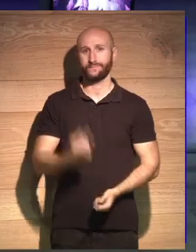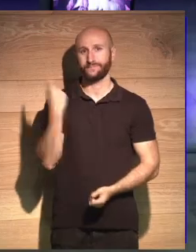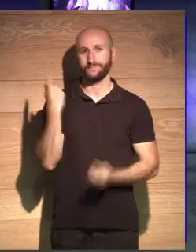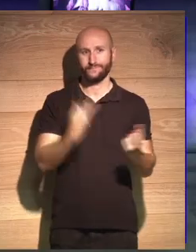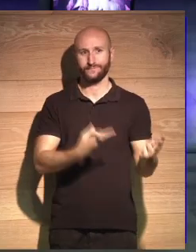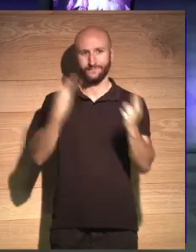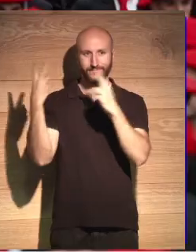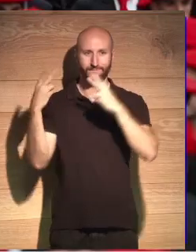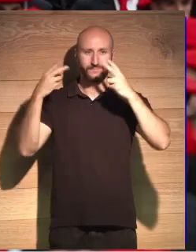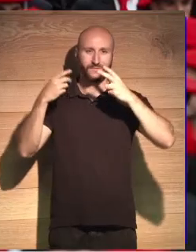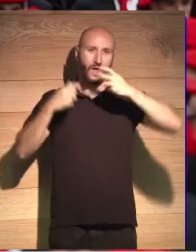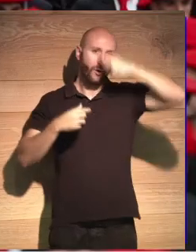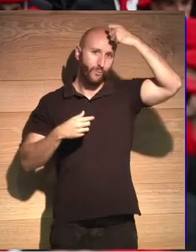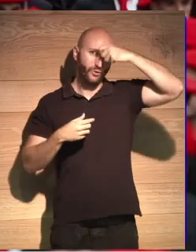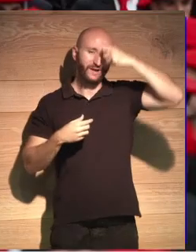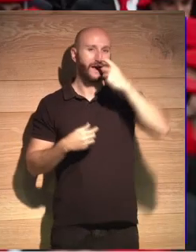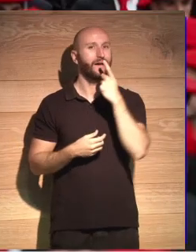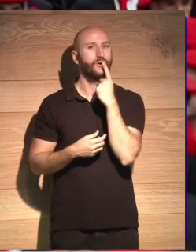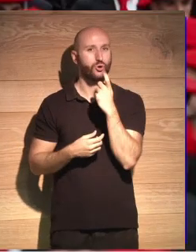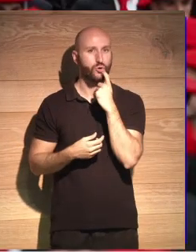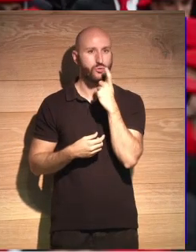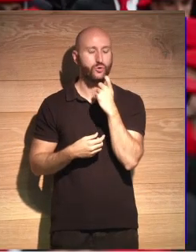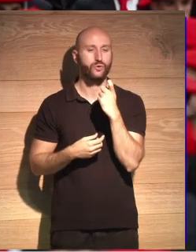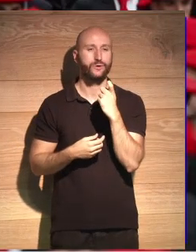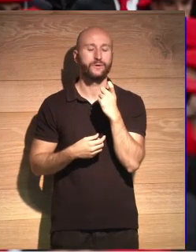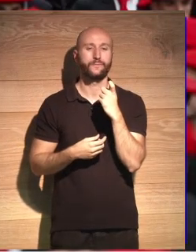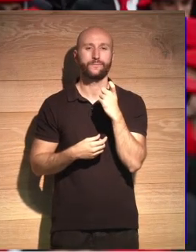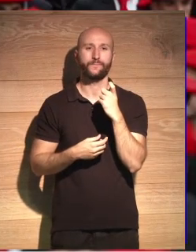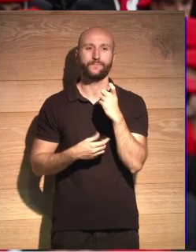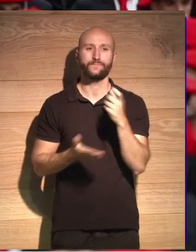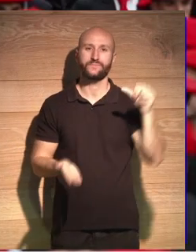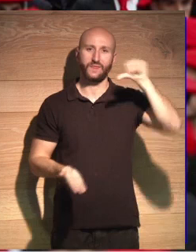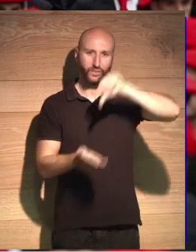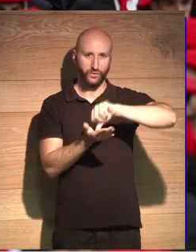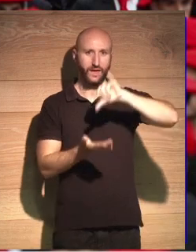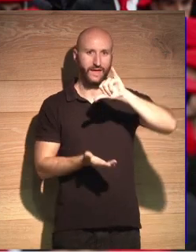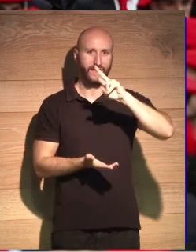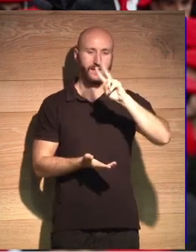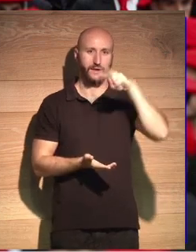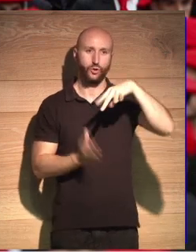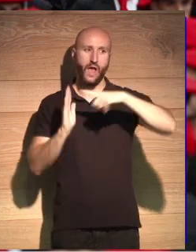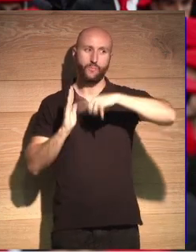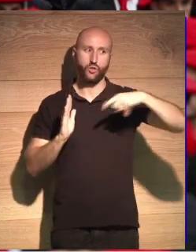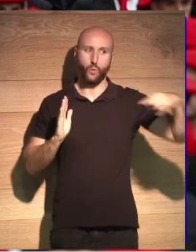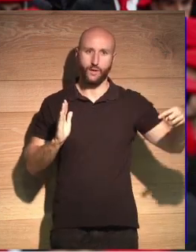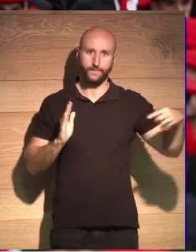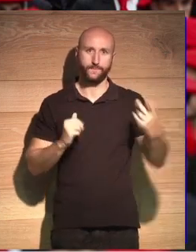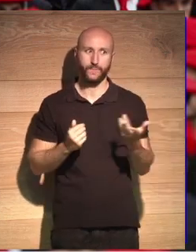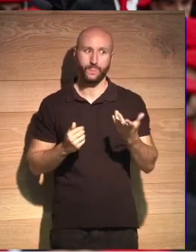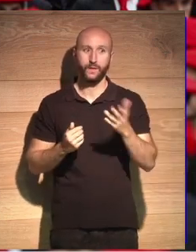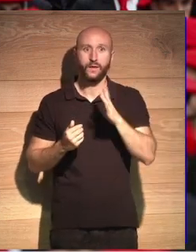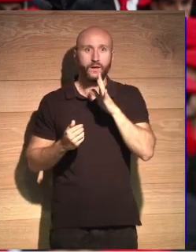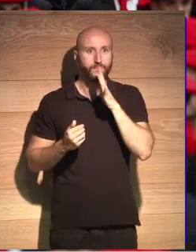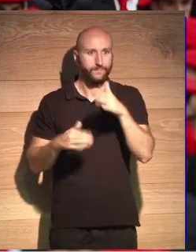a new line that we have started recently. As you can see on the right-hand side, you can see red bonnets, and these are from the city